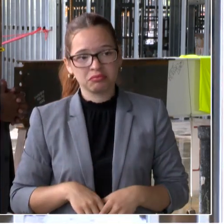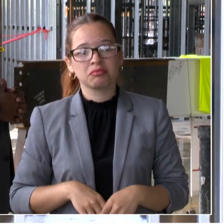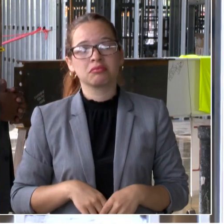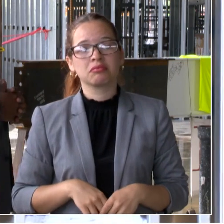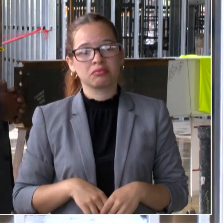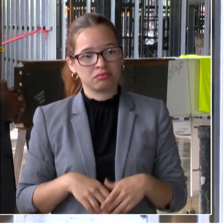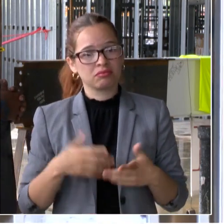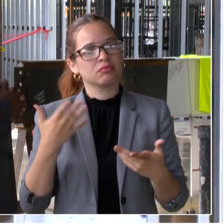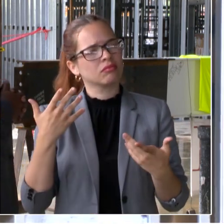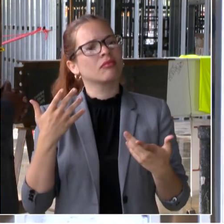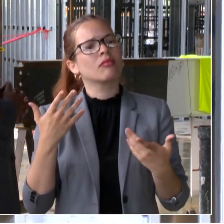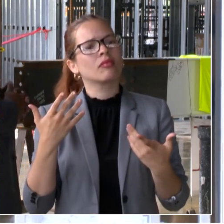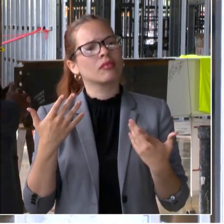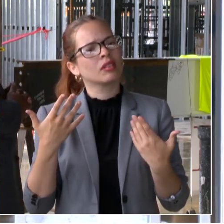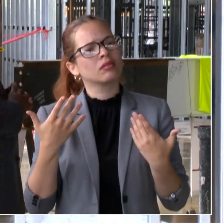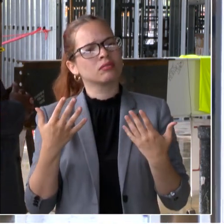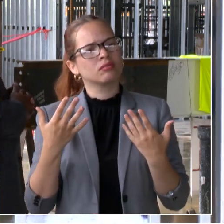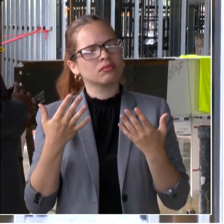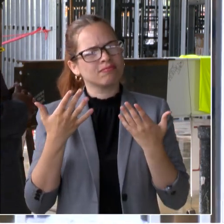Thank you, Latrina.